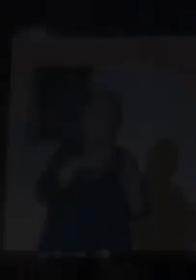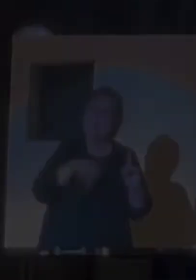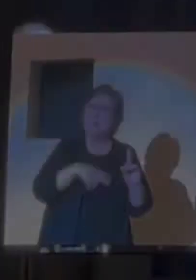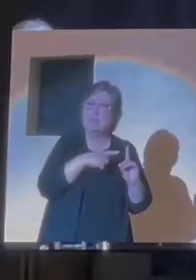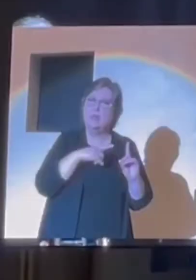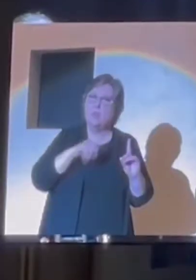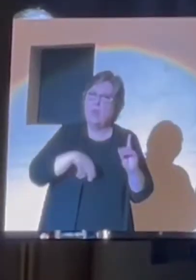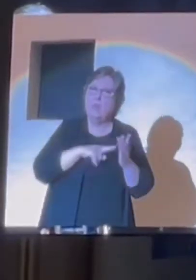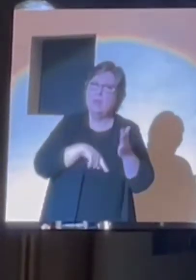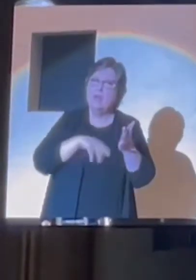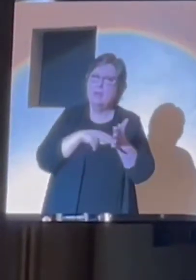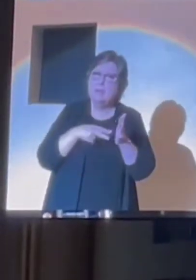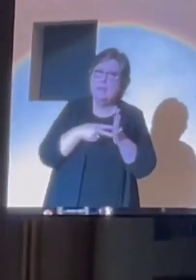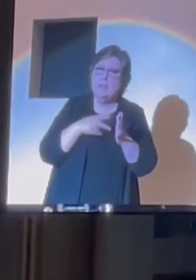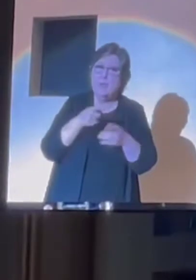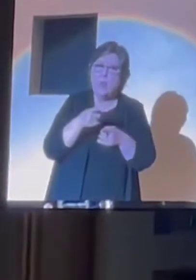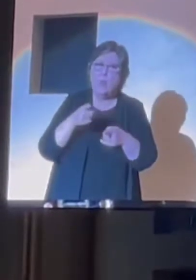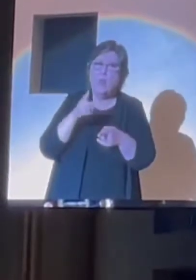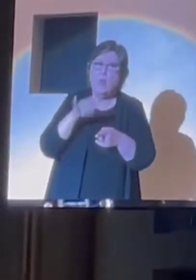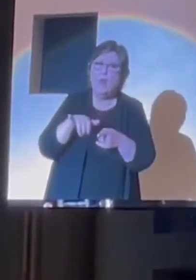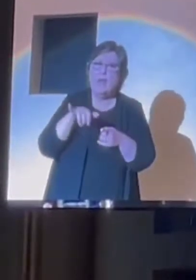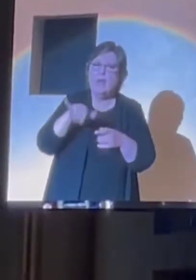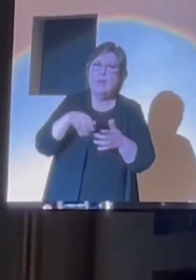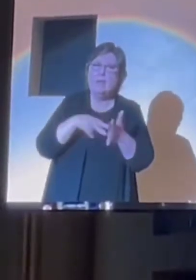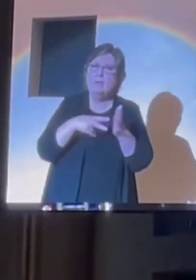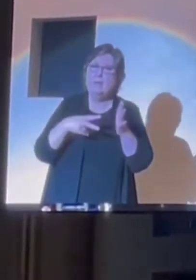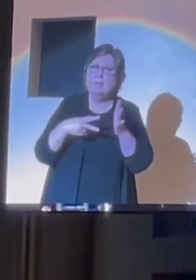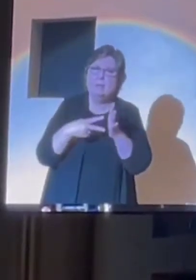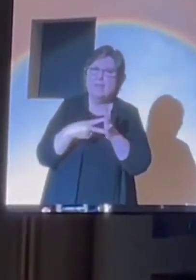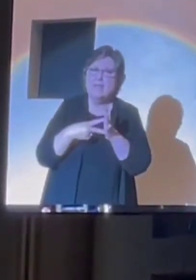We all should be thinking about this. What does it mean?